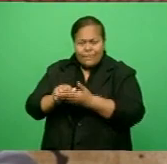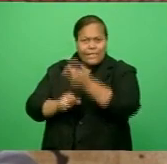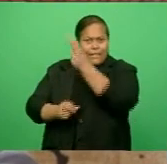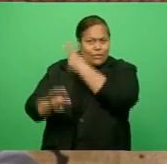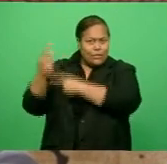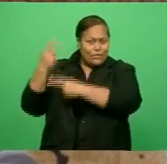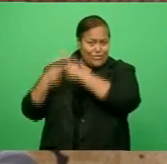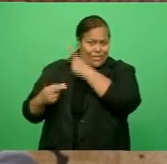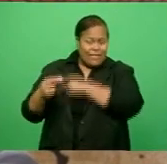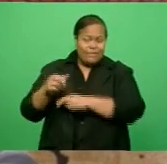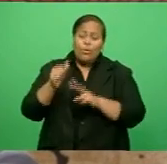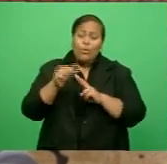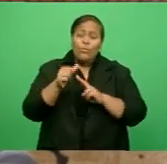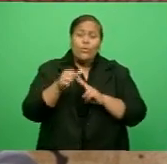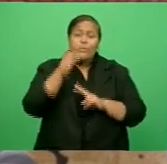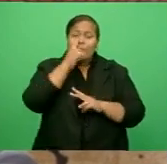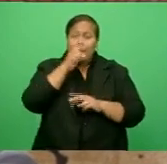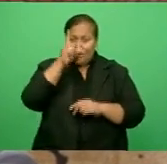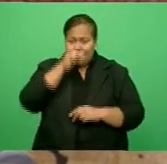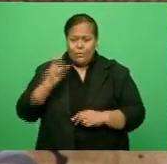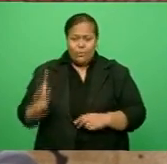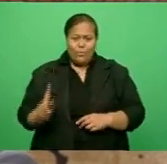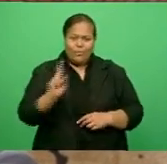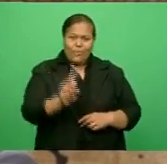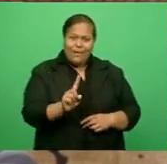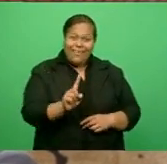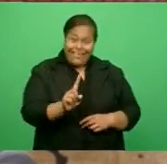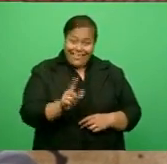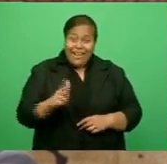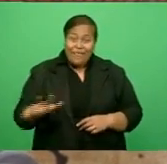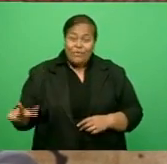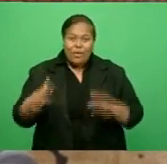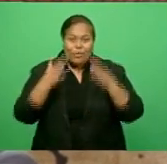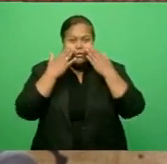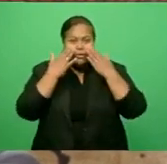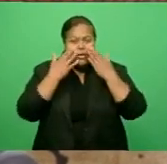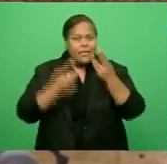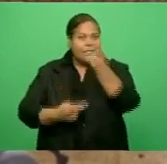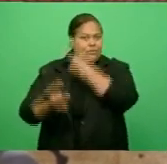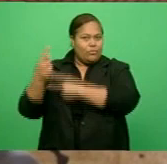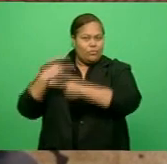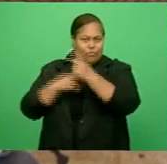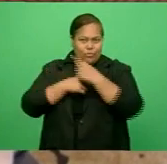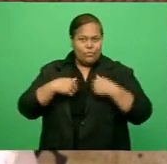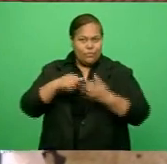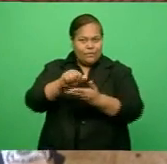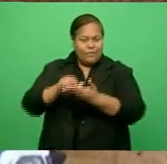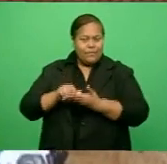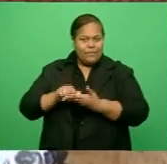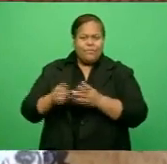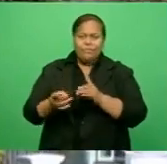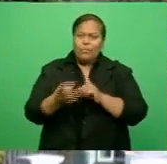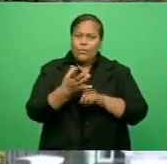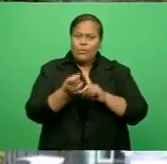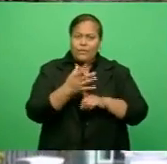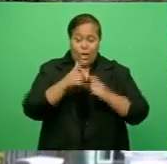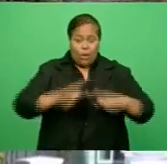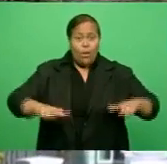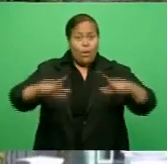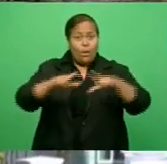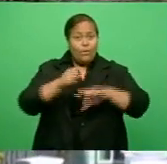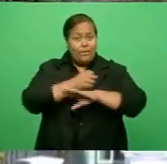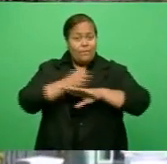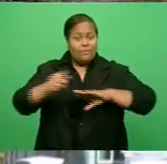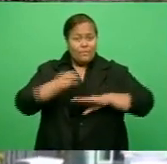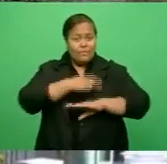but also get people to come to Levuka to appreciate the history, and that is really important. The local government minister highlighted